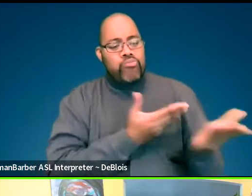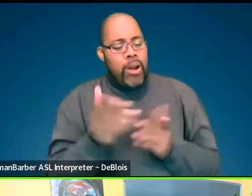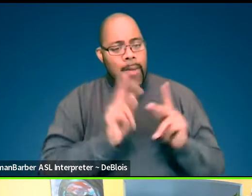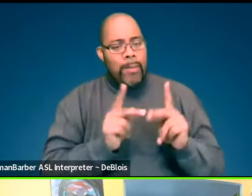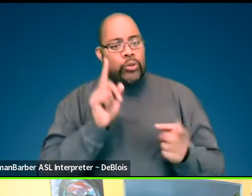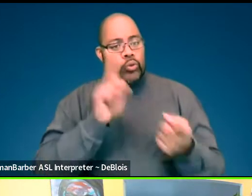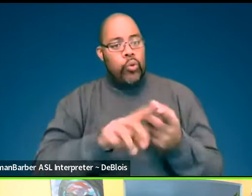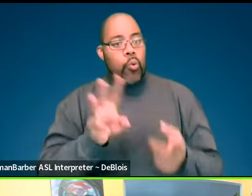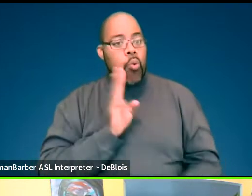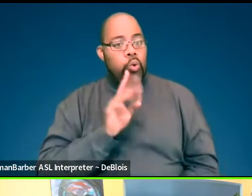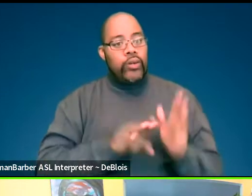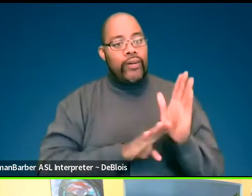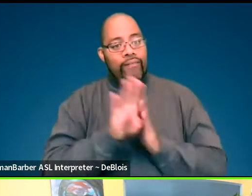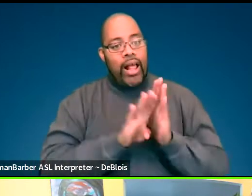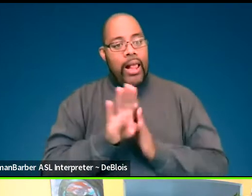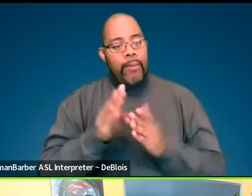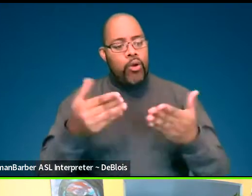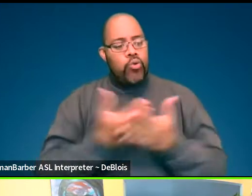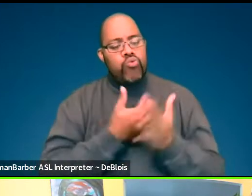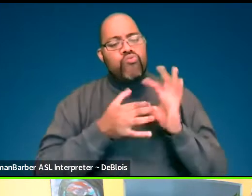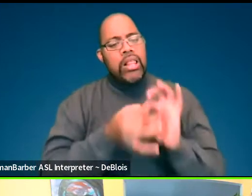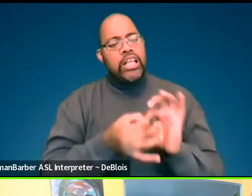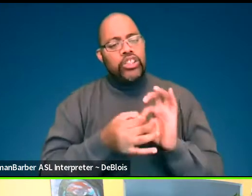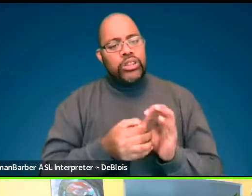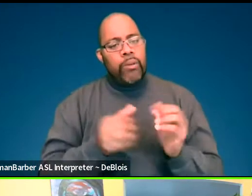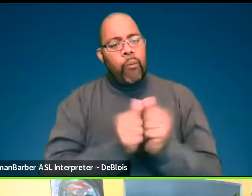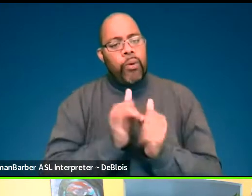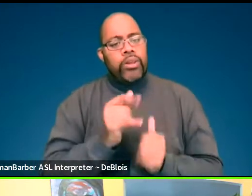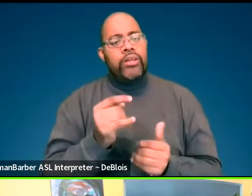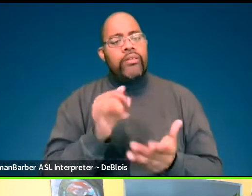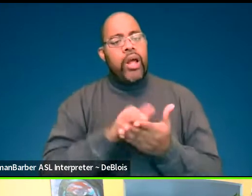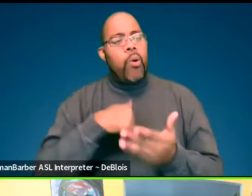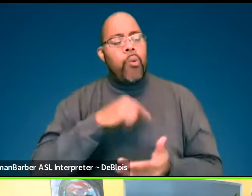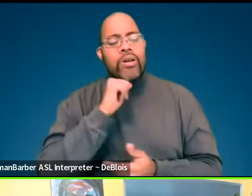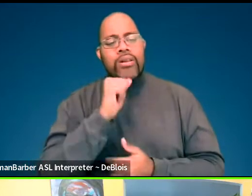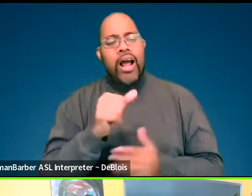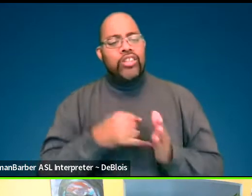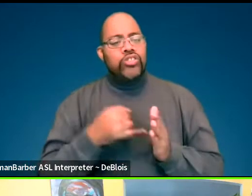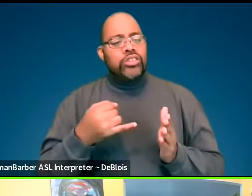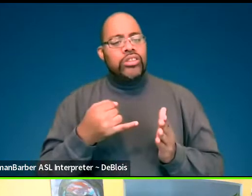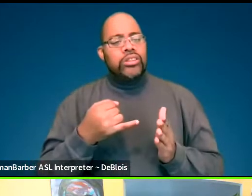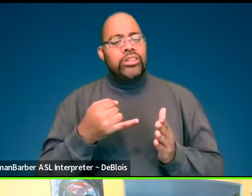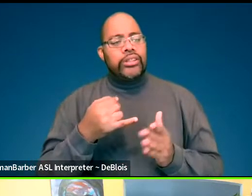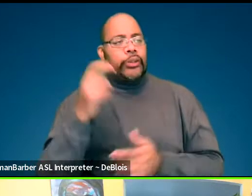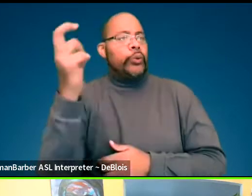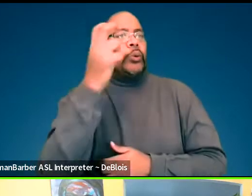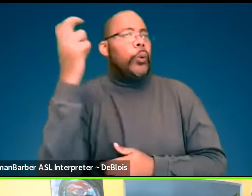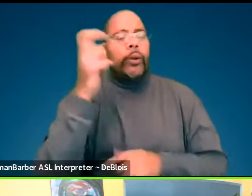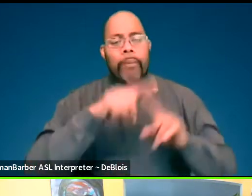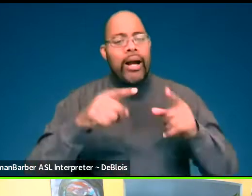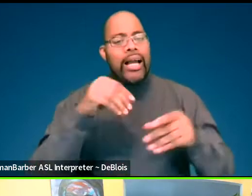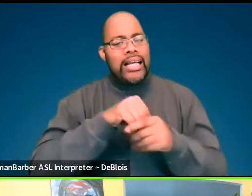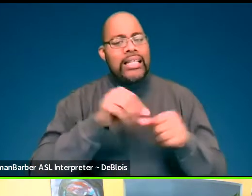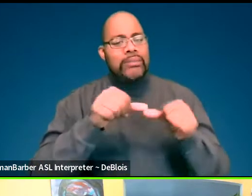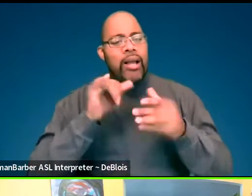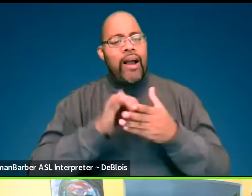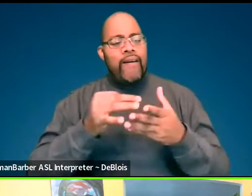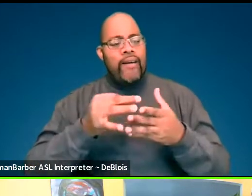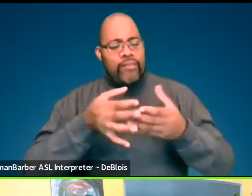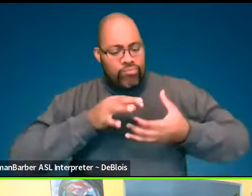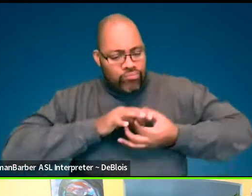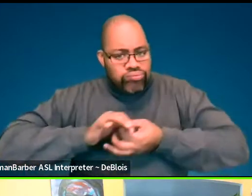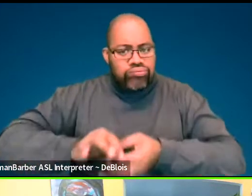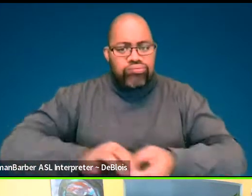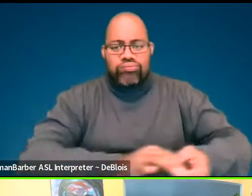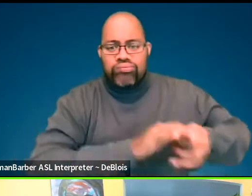the water to develop a new relationship with it, where we're not just tourists, but in a space of communion